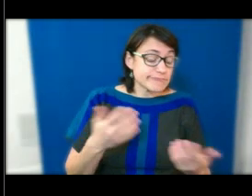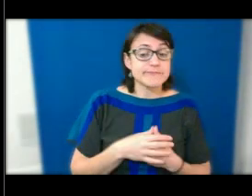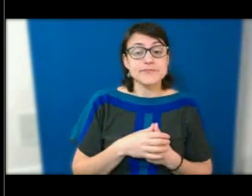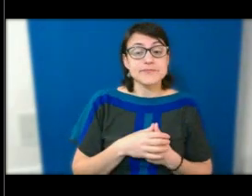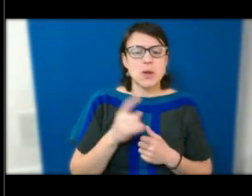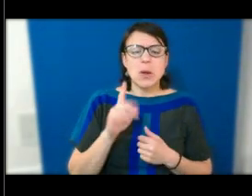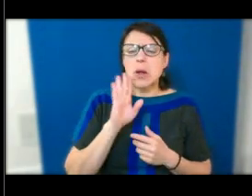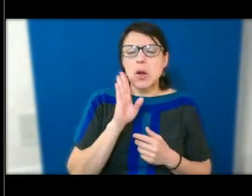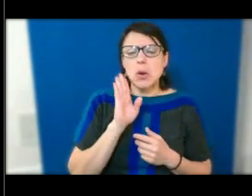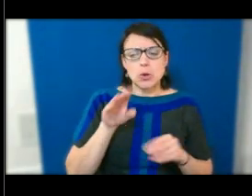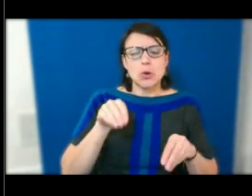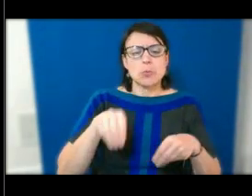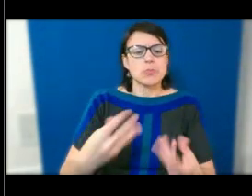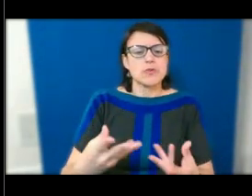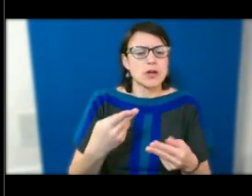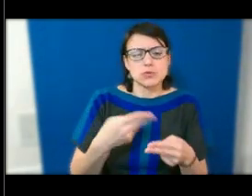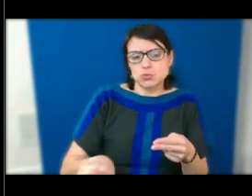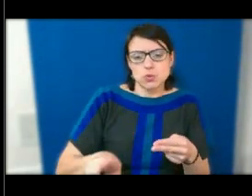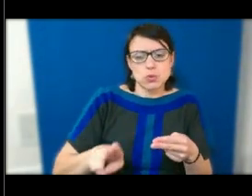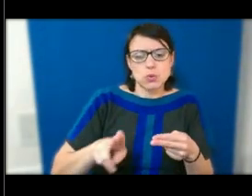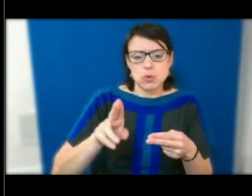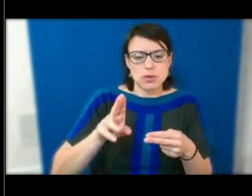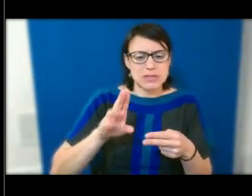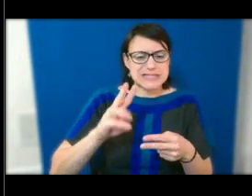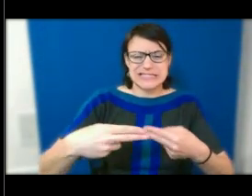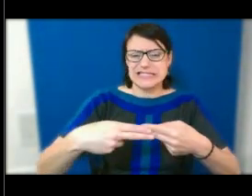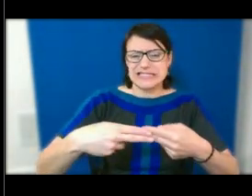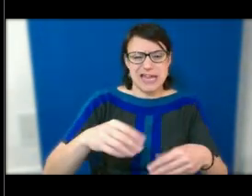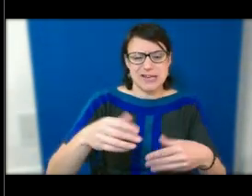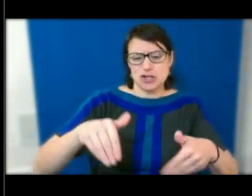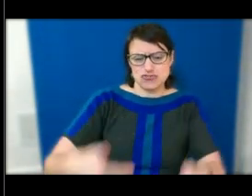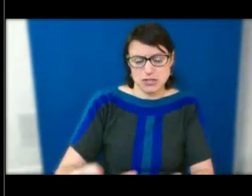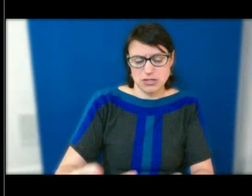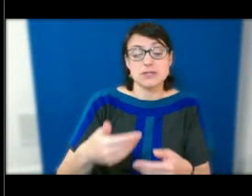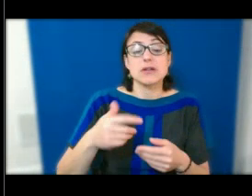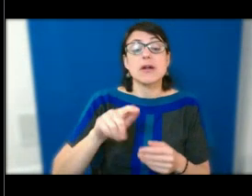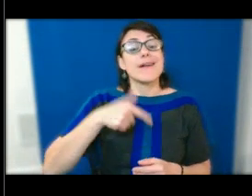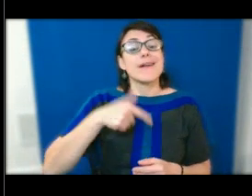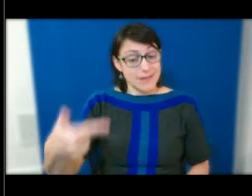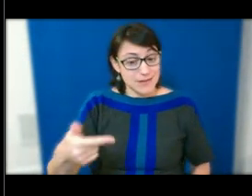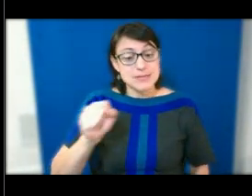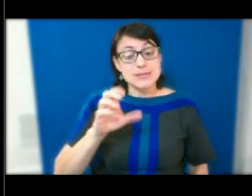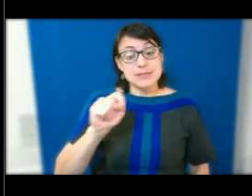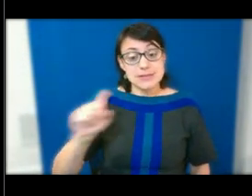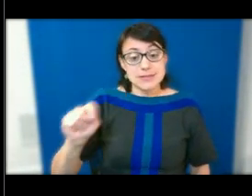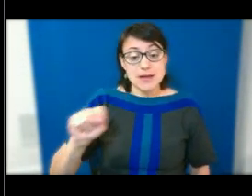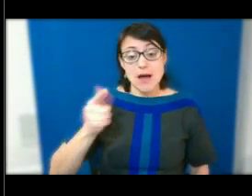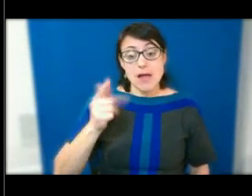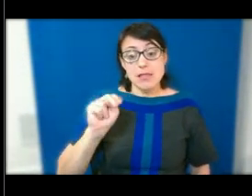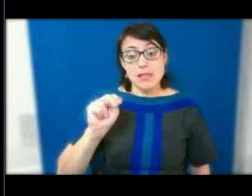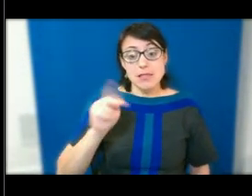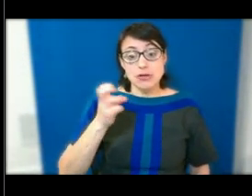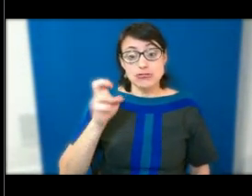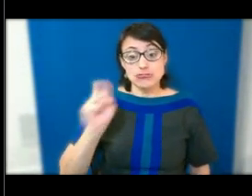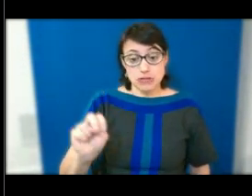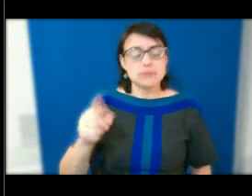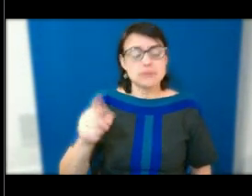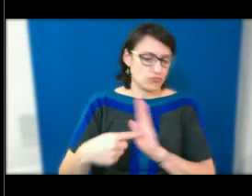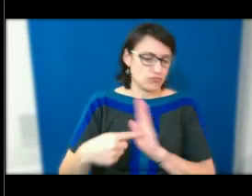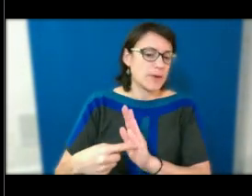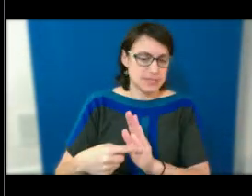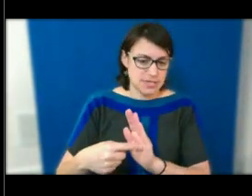introduction to that. And then Scott Lundgren, who is representing the Marine Debris Program. It's in the National Ocean